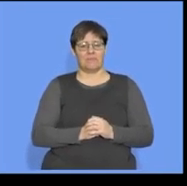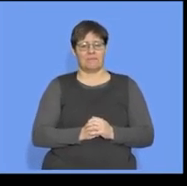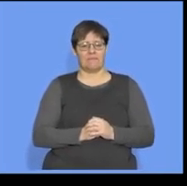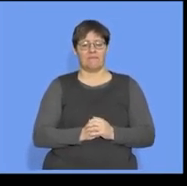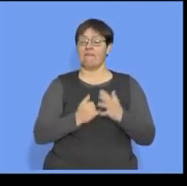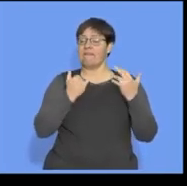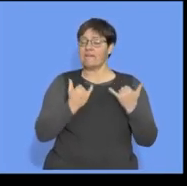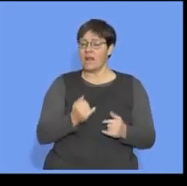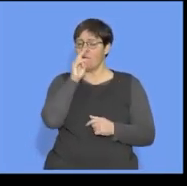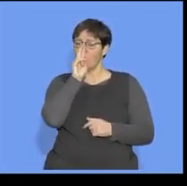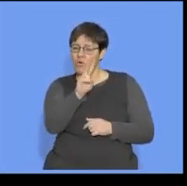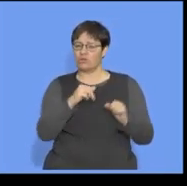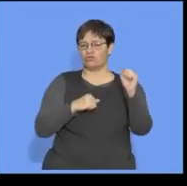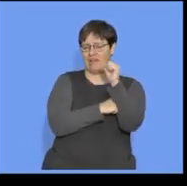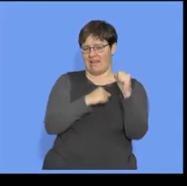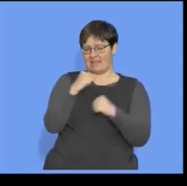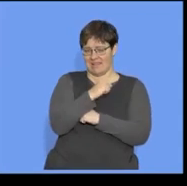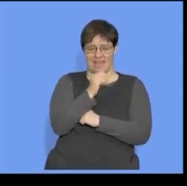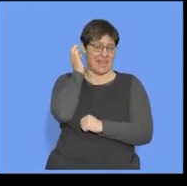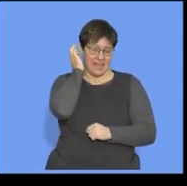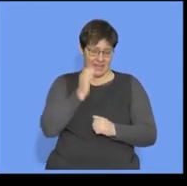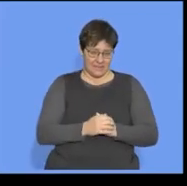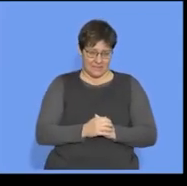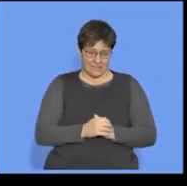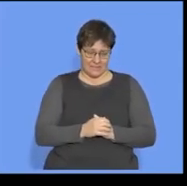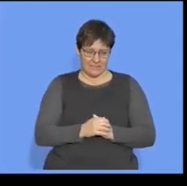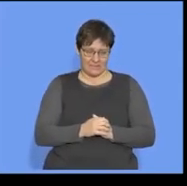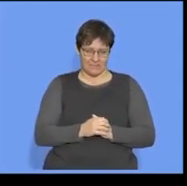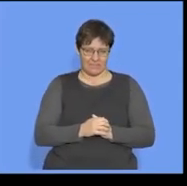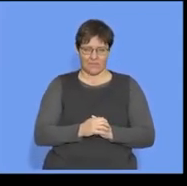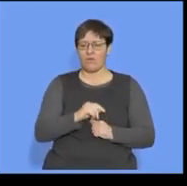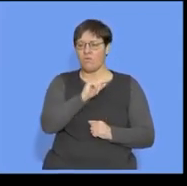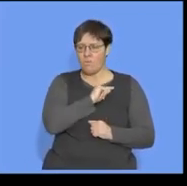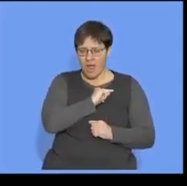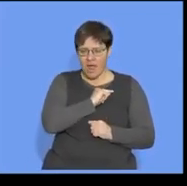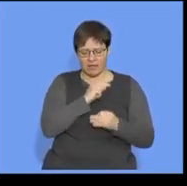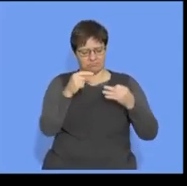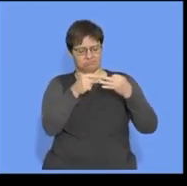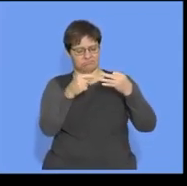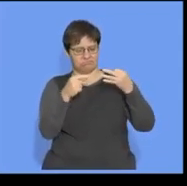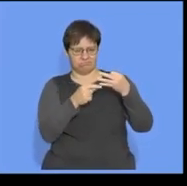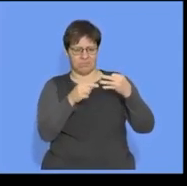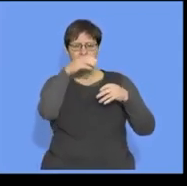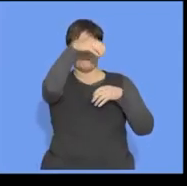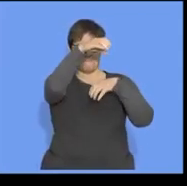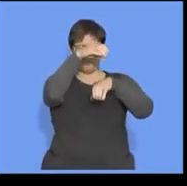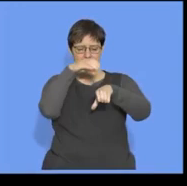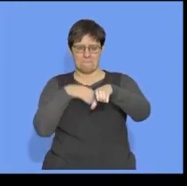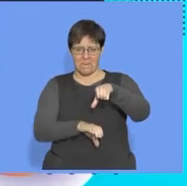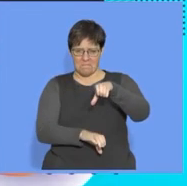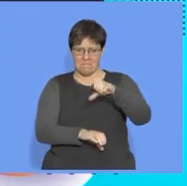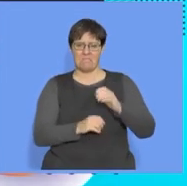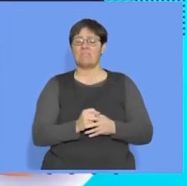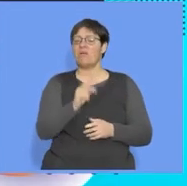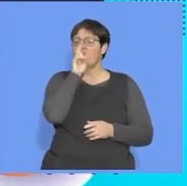So we're going to look at the structure of the ear. As it is divided into three parts, we're going to look at